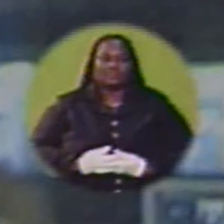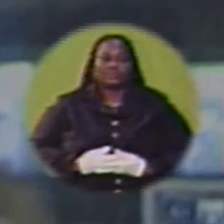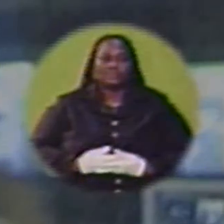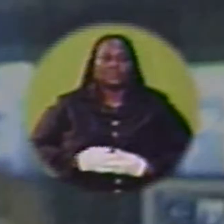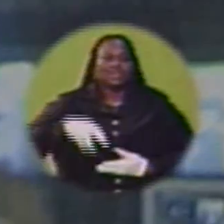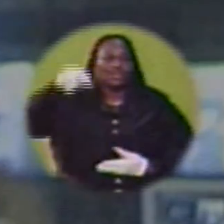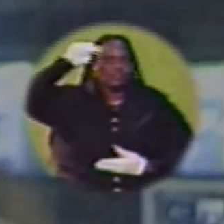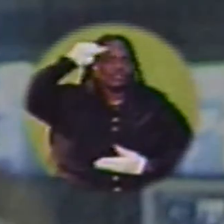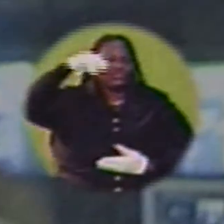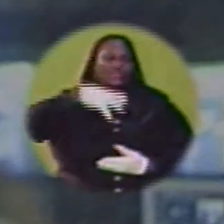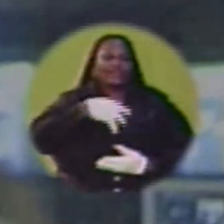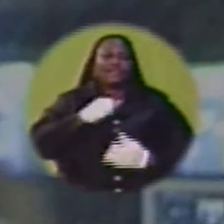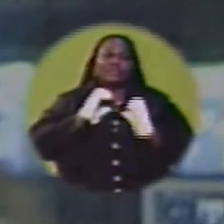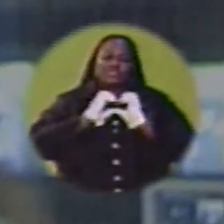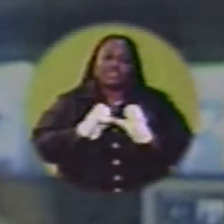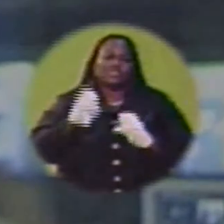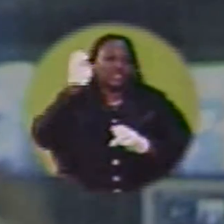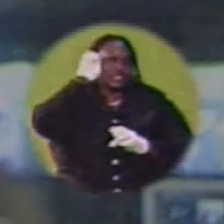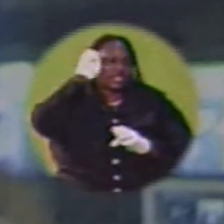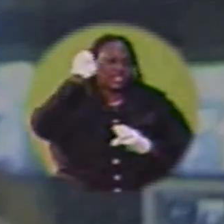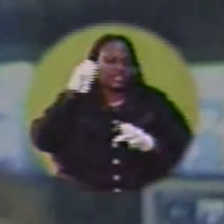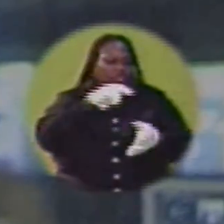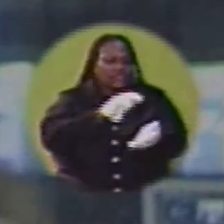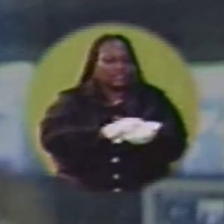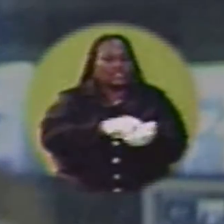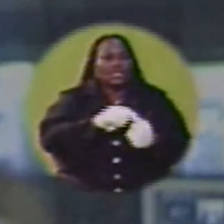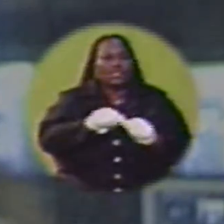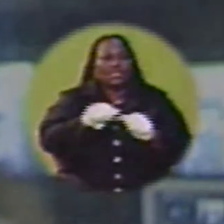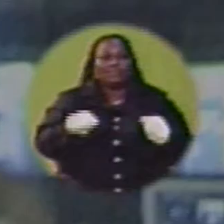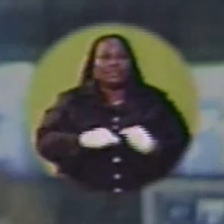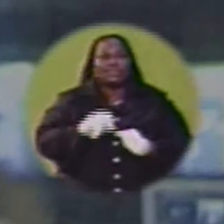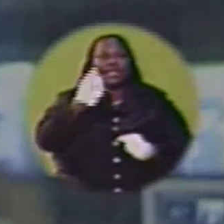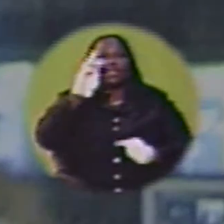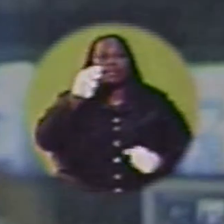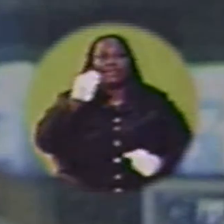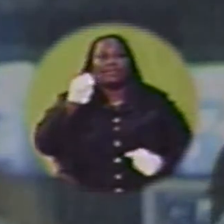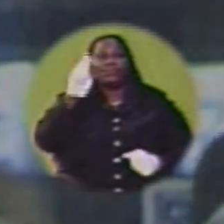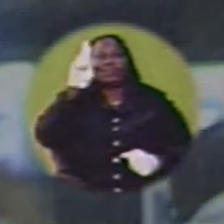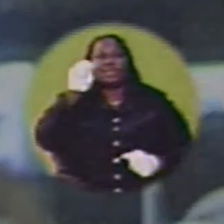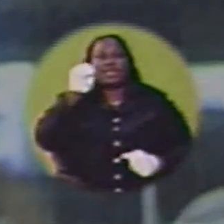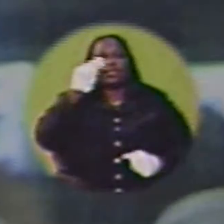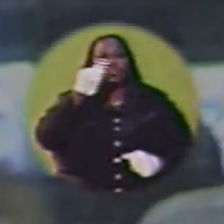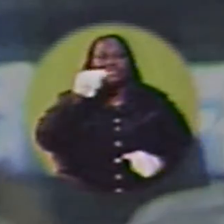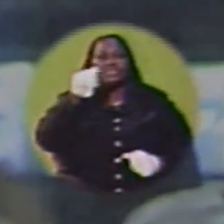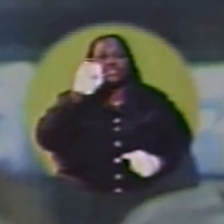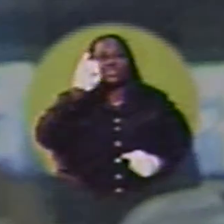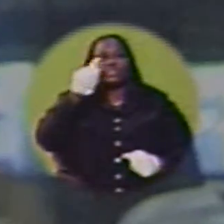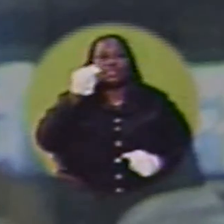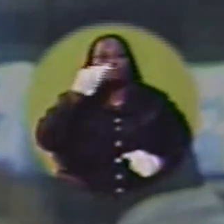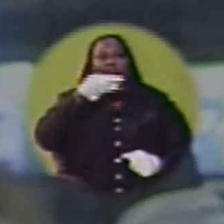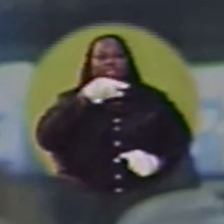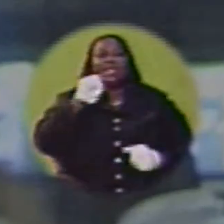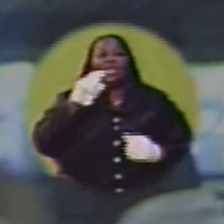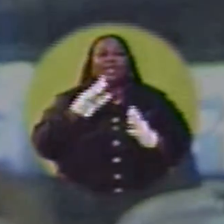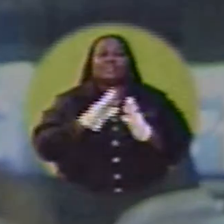The Ministry of Health continues to educate nurses in the areas of immunization and surveillance. A number of senior nurses